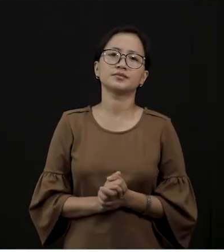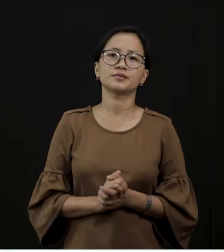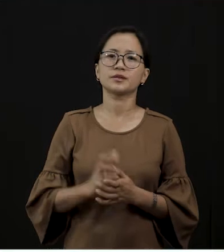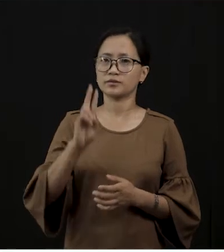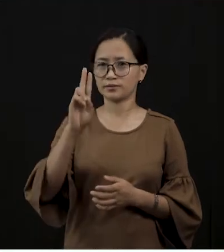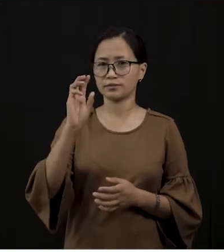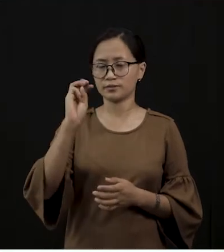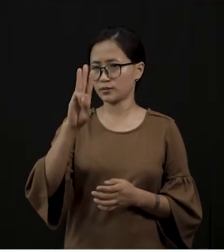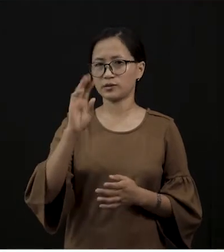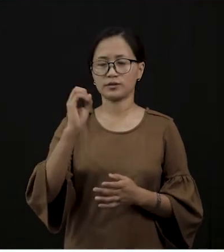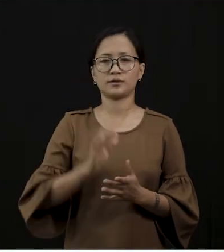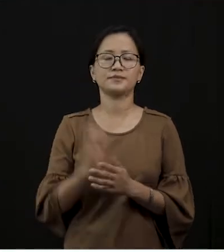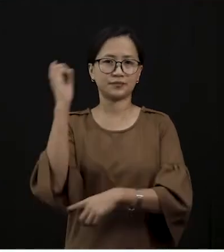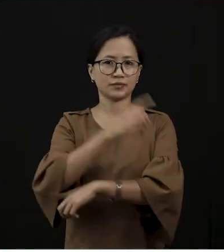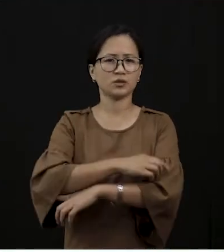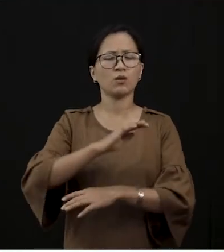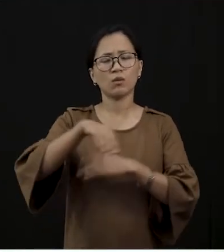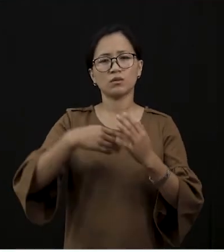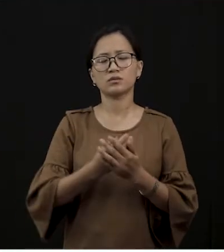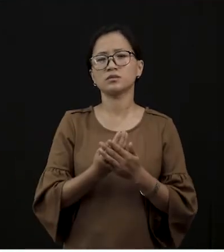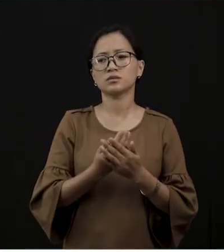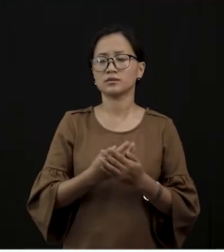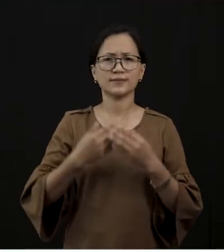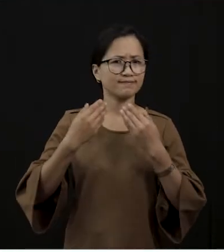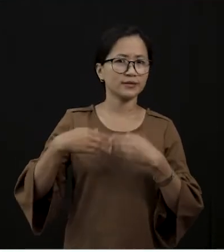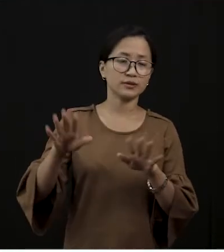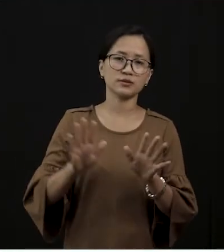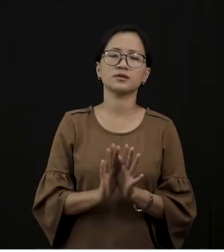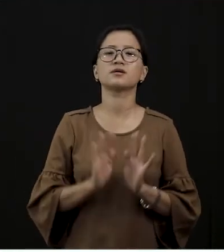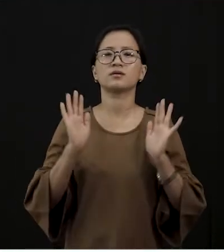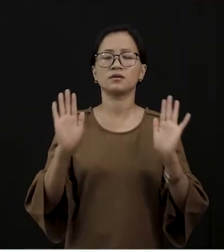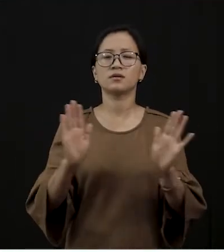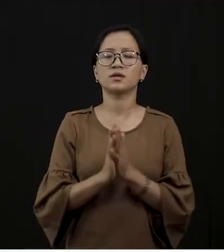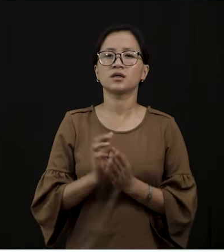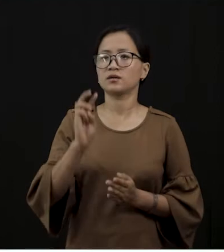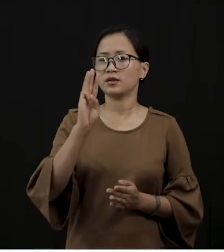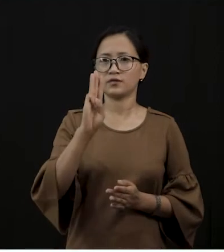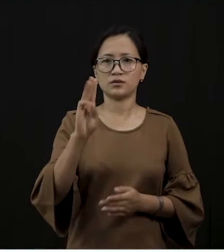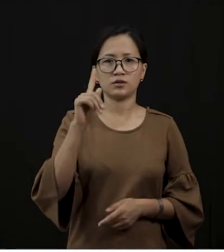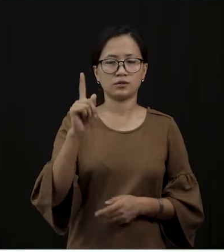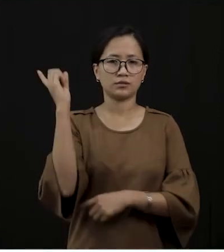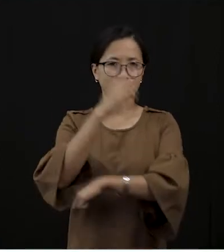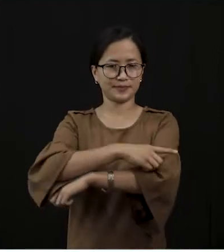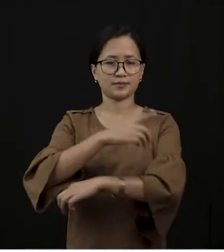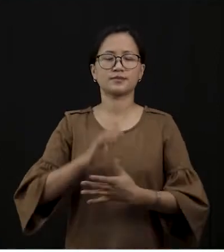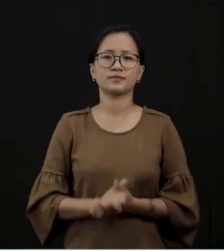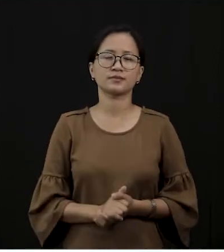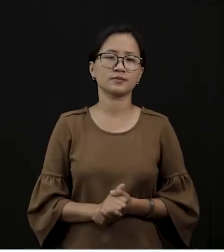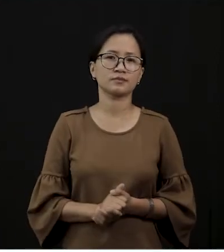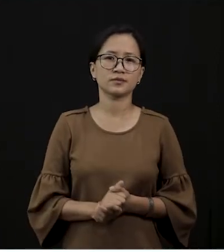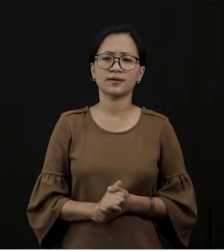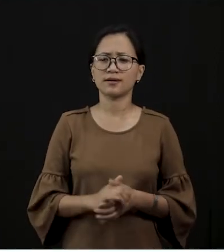days. Okay. Then, all the rest have 31. All the rest months have 31 days.